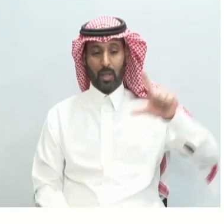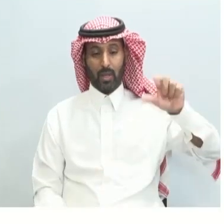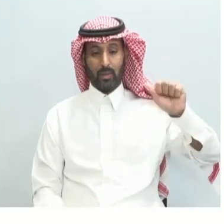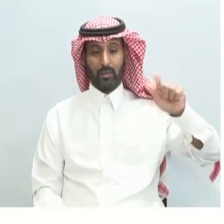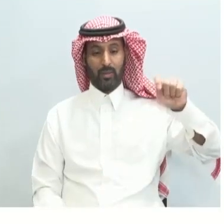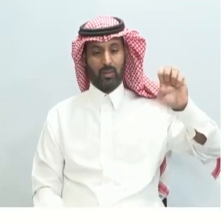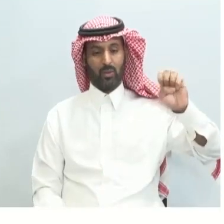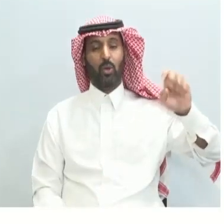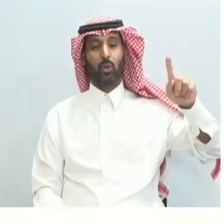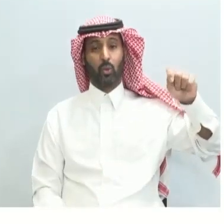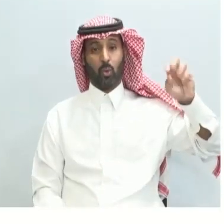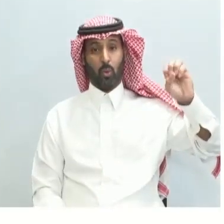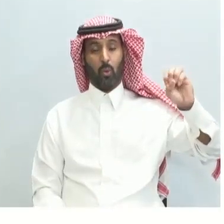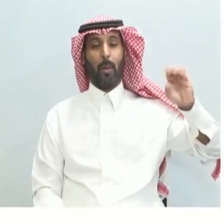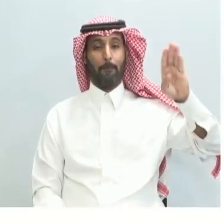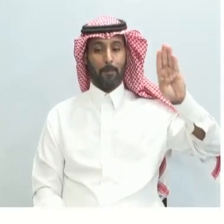Late to bed.